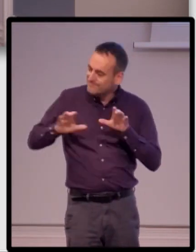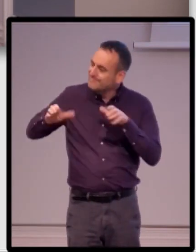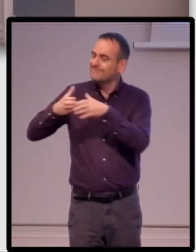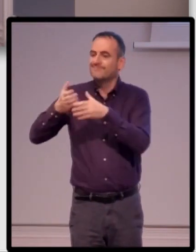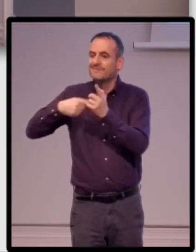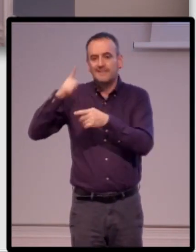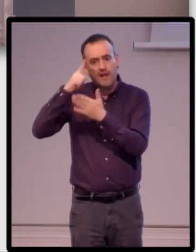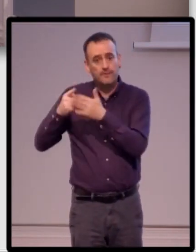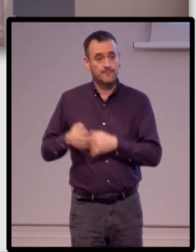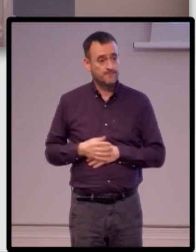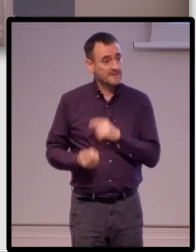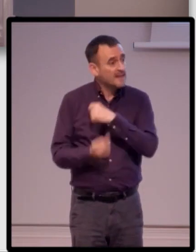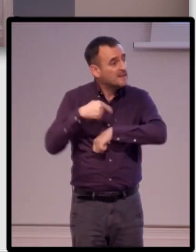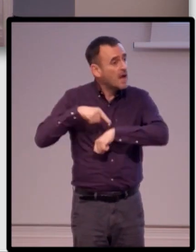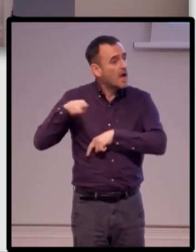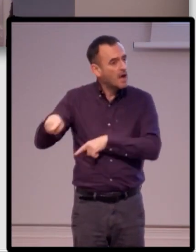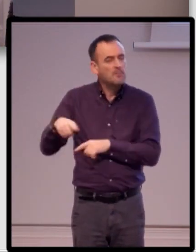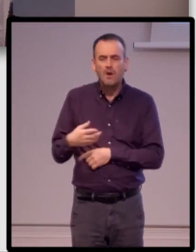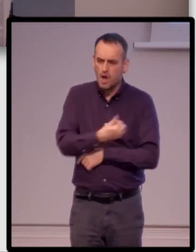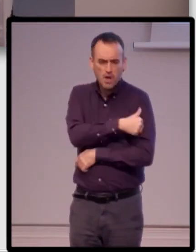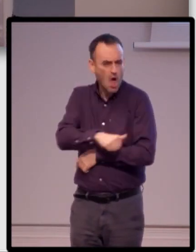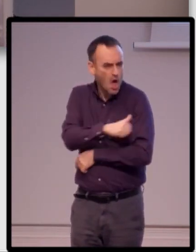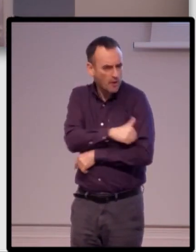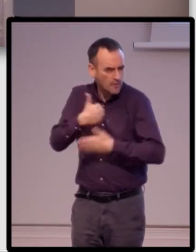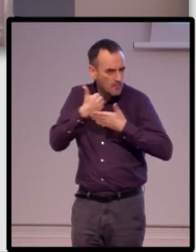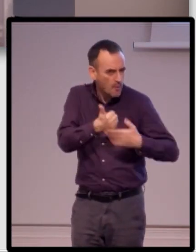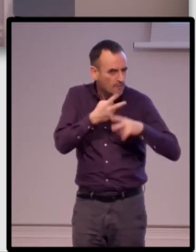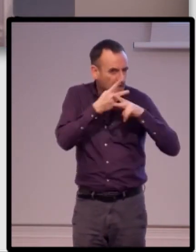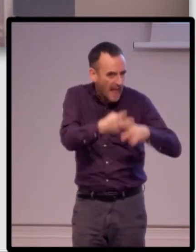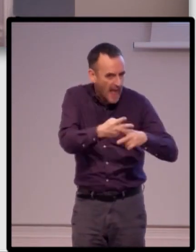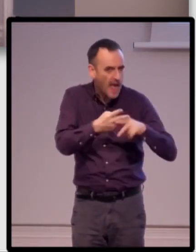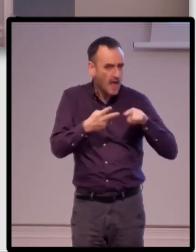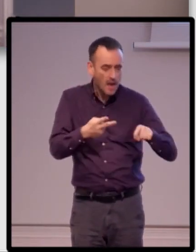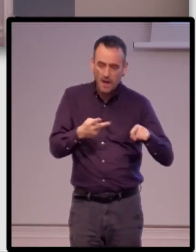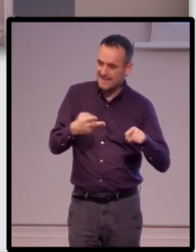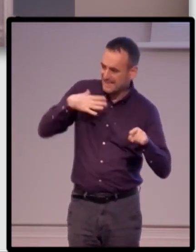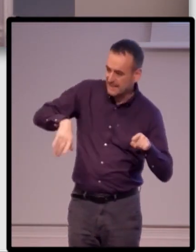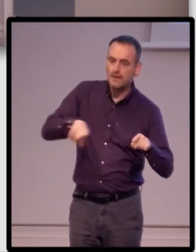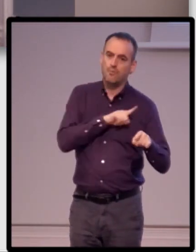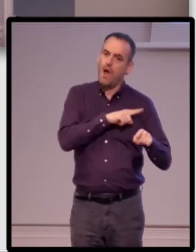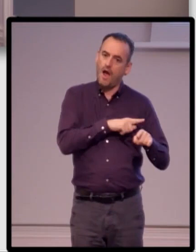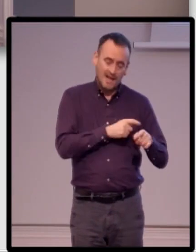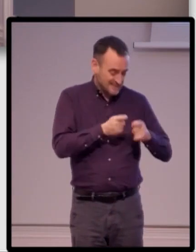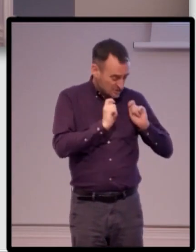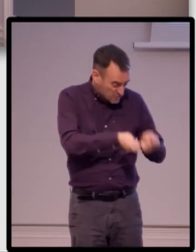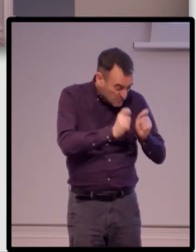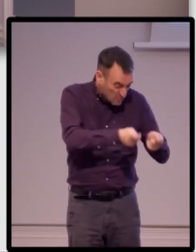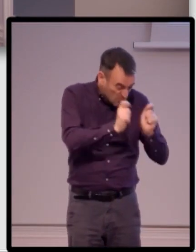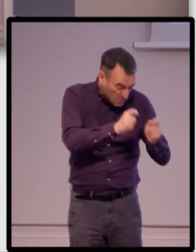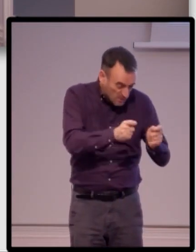Nurses also specialised in the supportive care that was necessary to deliver these really intensive protocols.